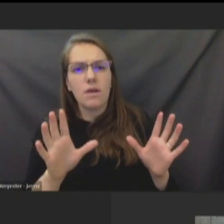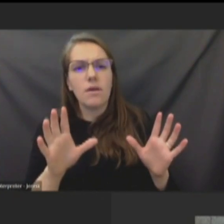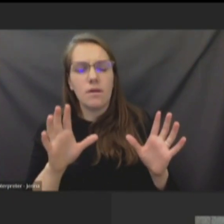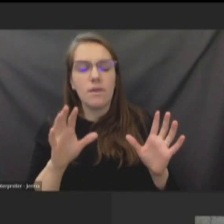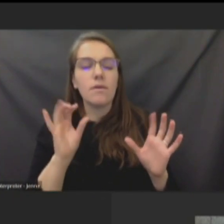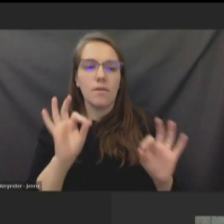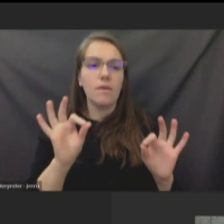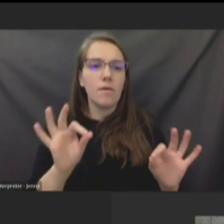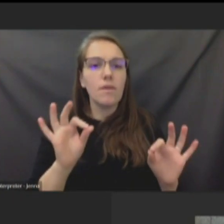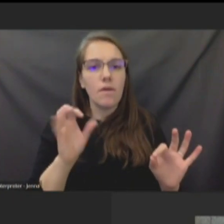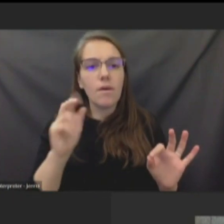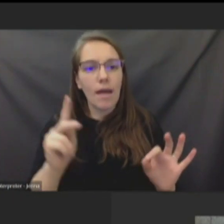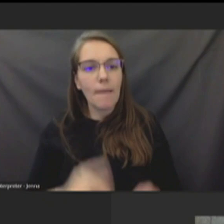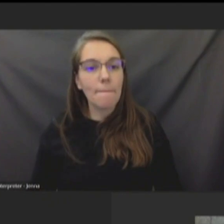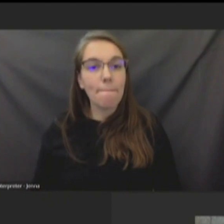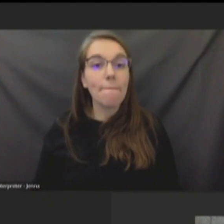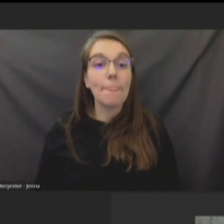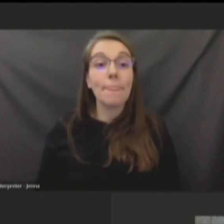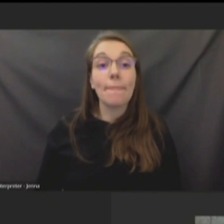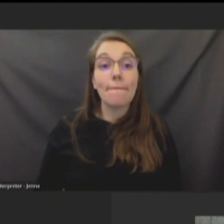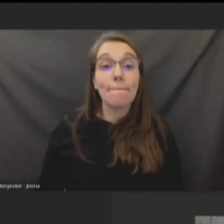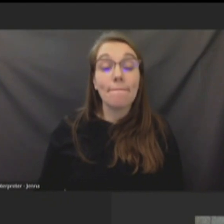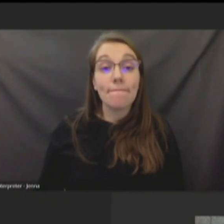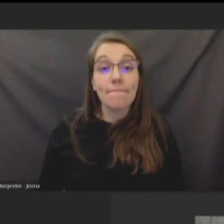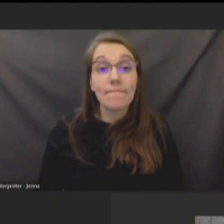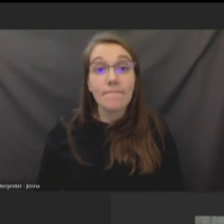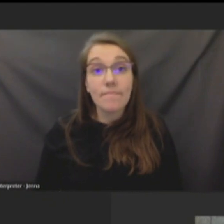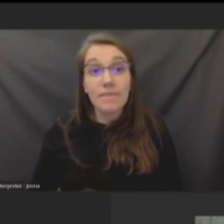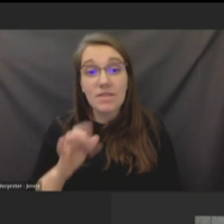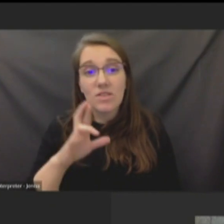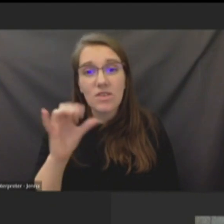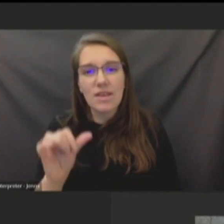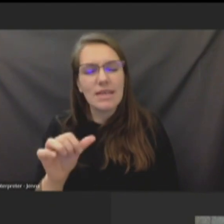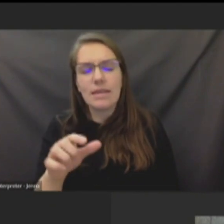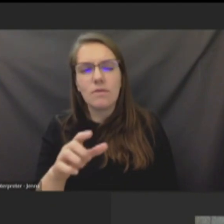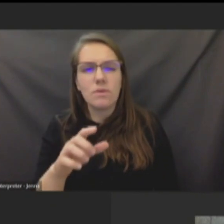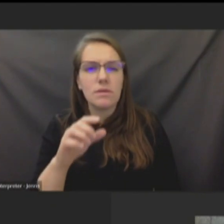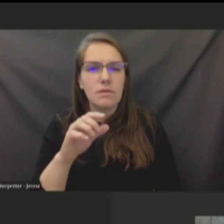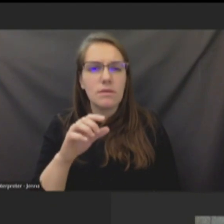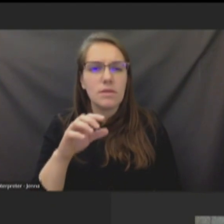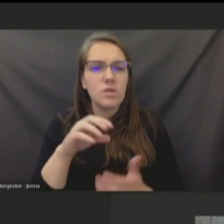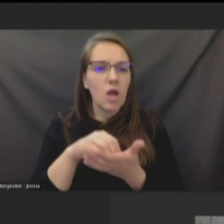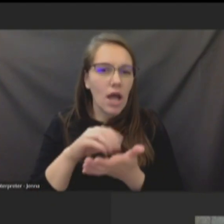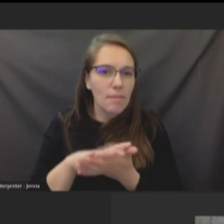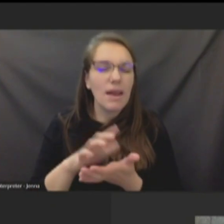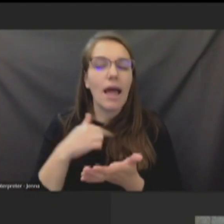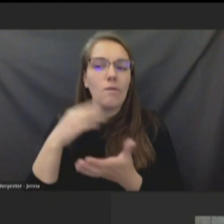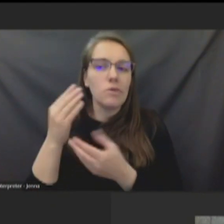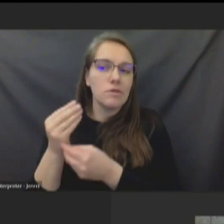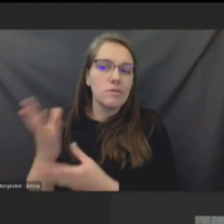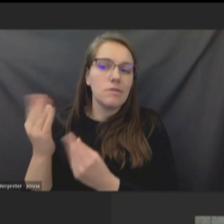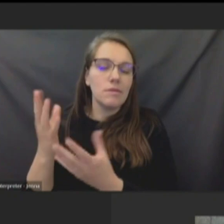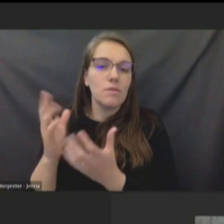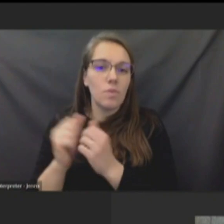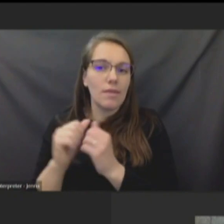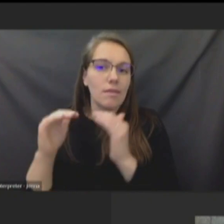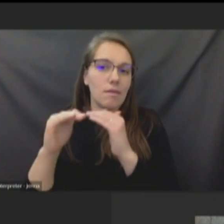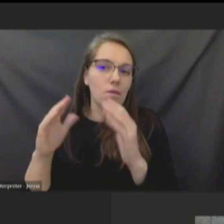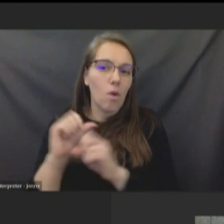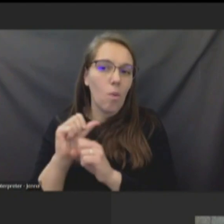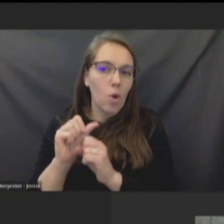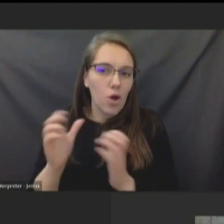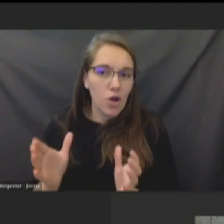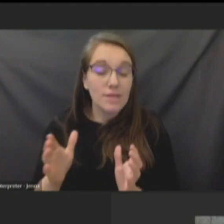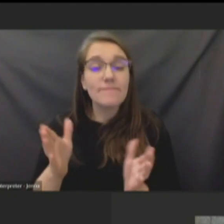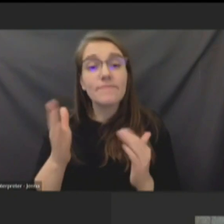clear. Sure. No, thank you. Talking with friends or colleagues and stuff. And another